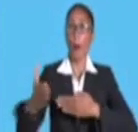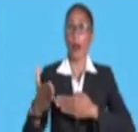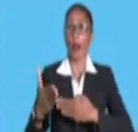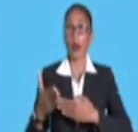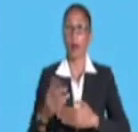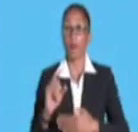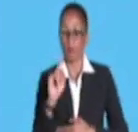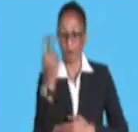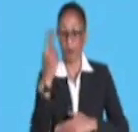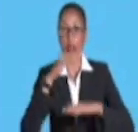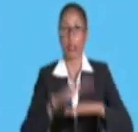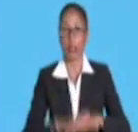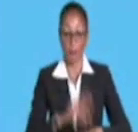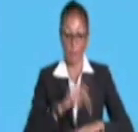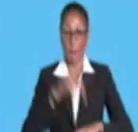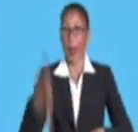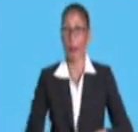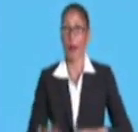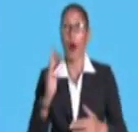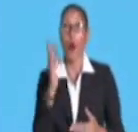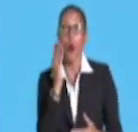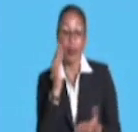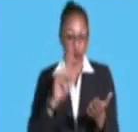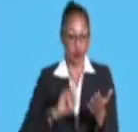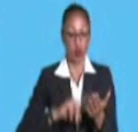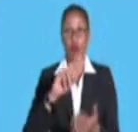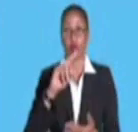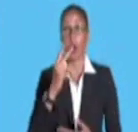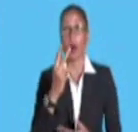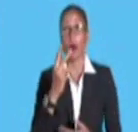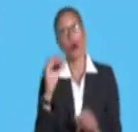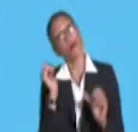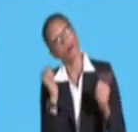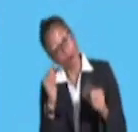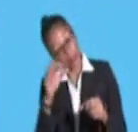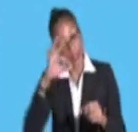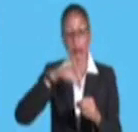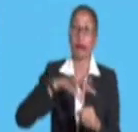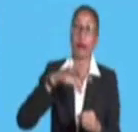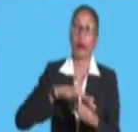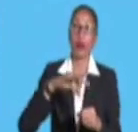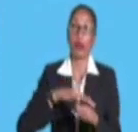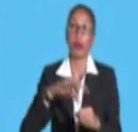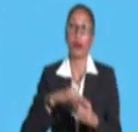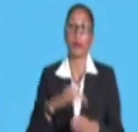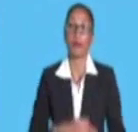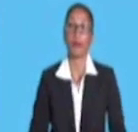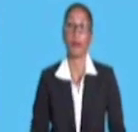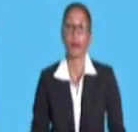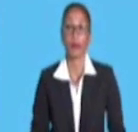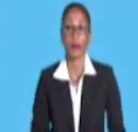first sitting of Parliament after the 2018 general election,